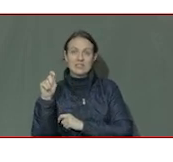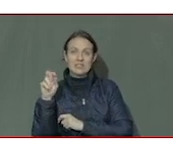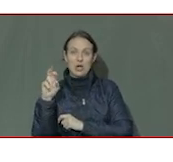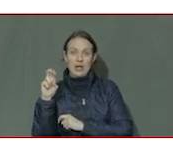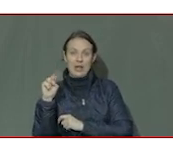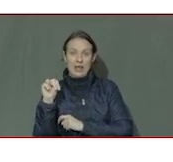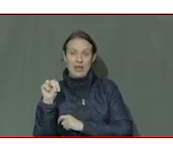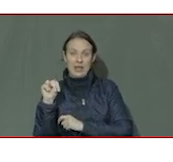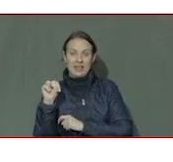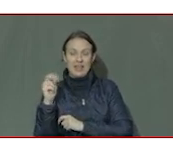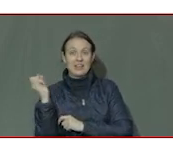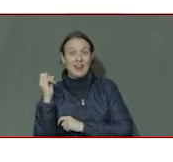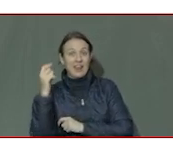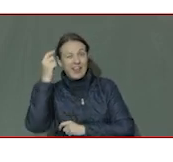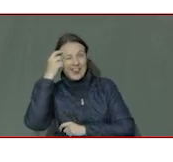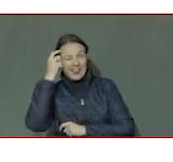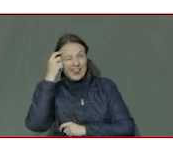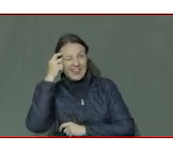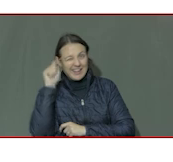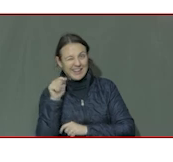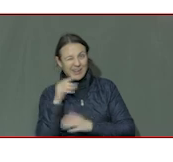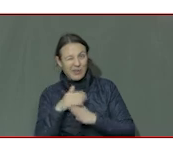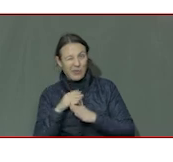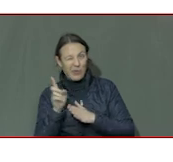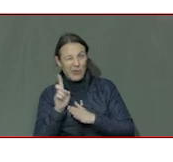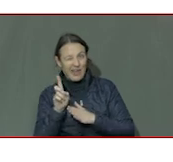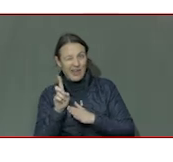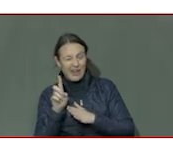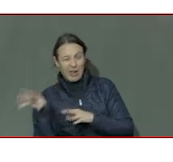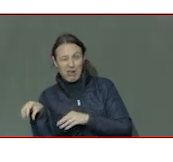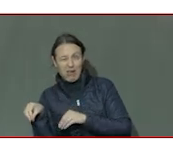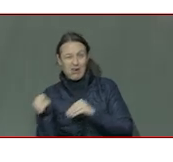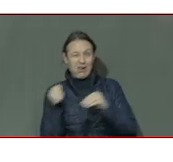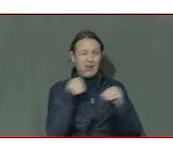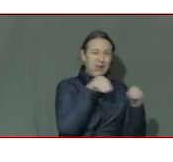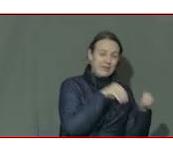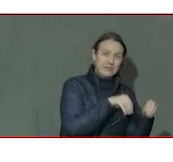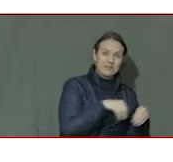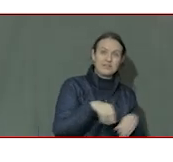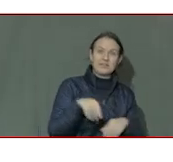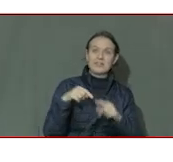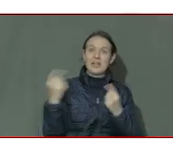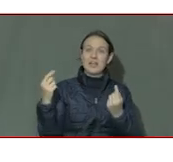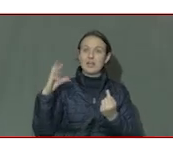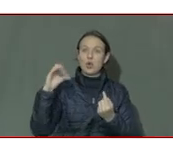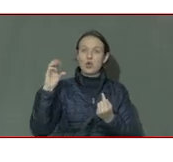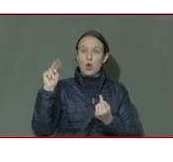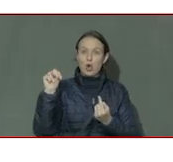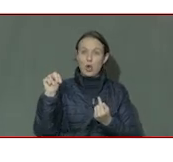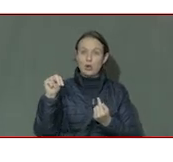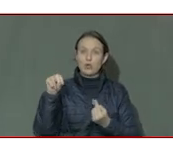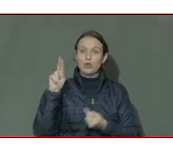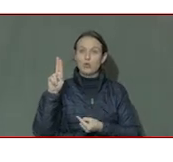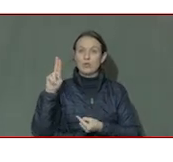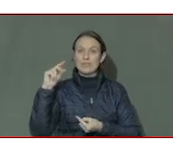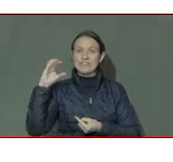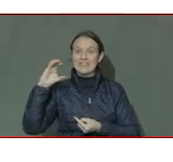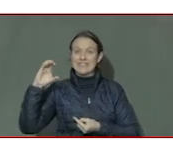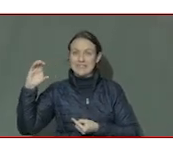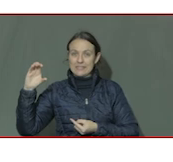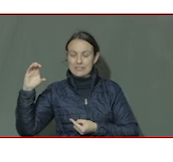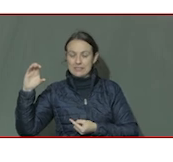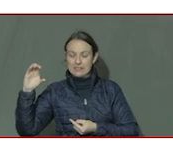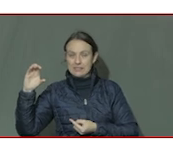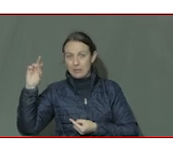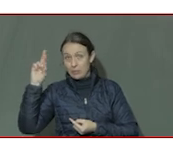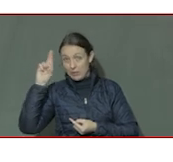tRNA, think of the word, the function. The anticodon tRNA UCC, because we want